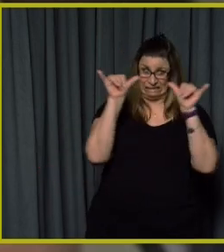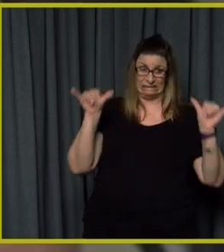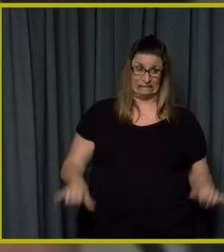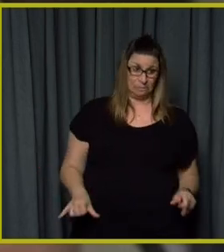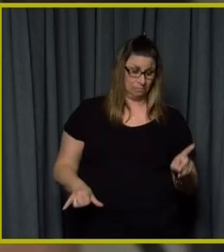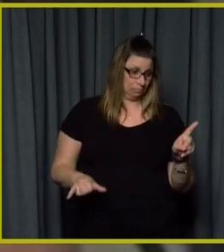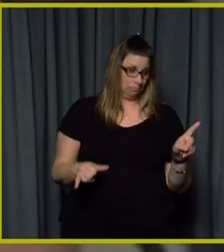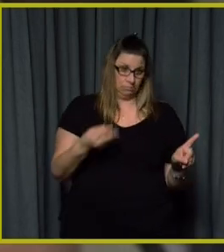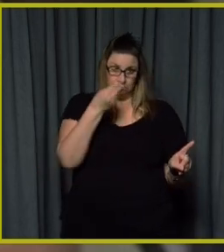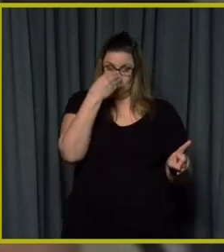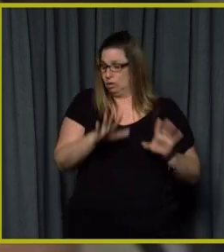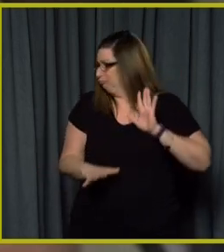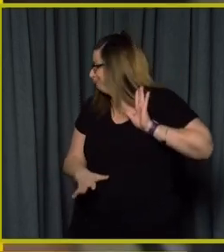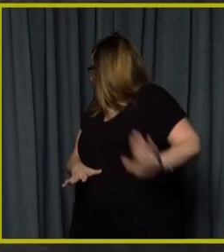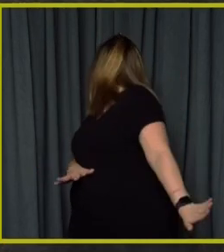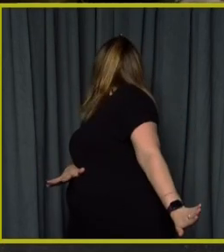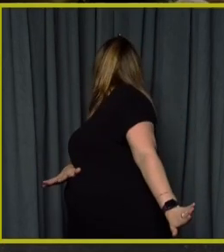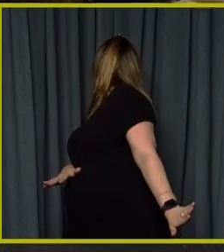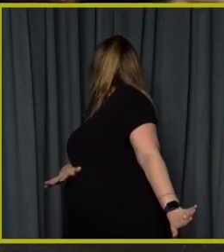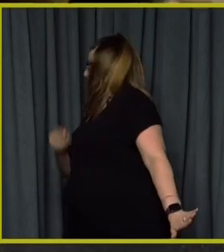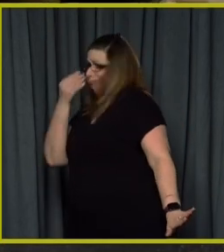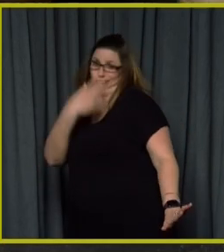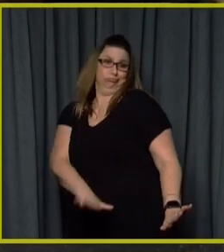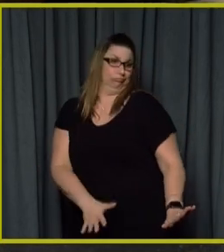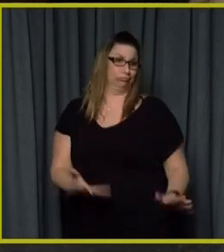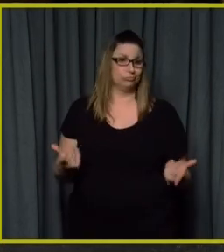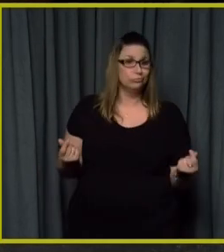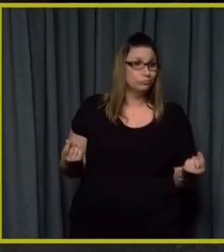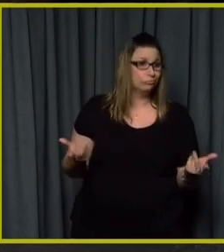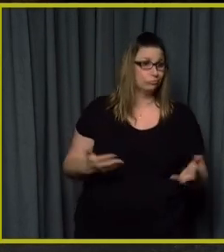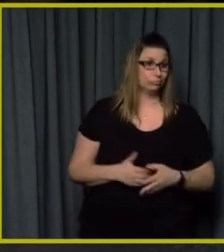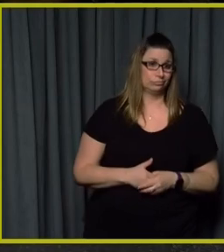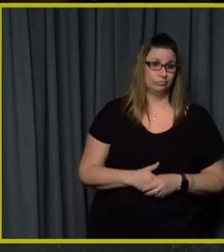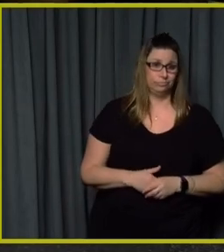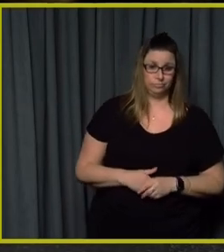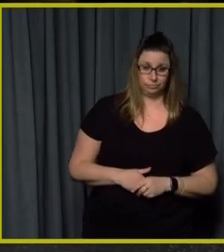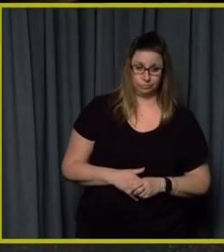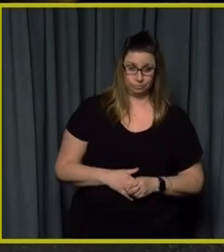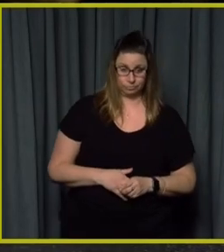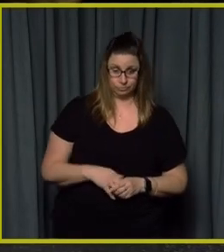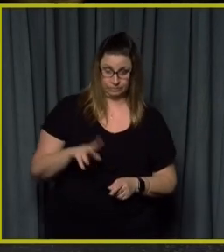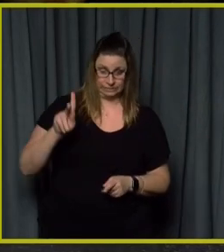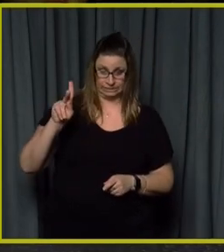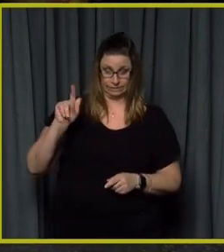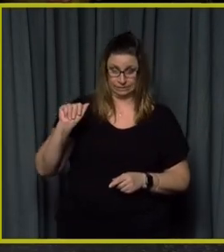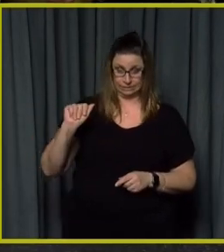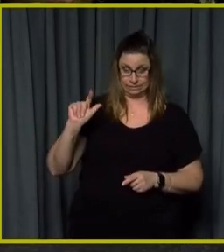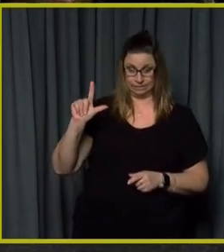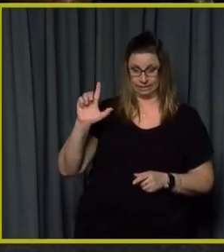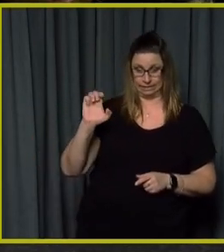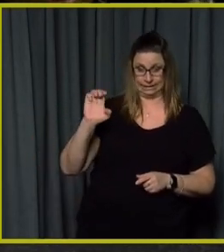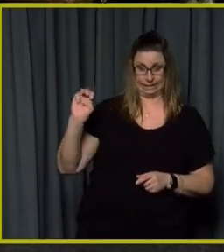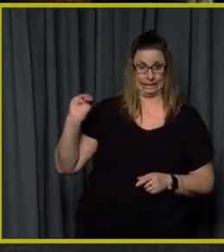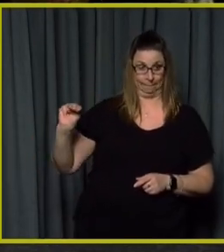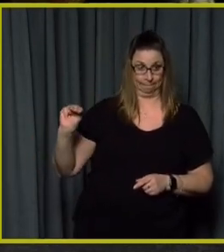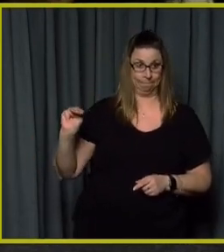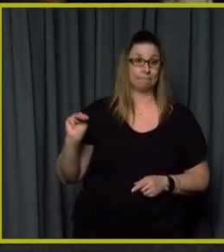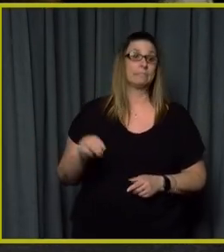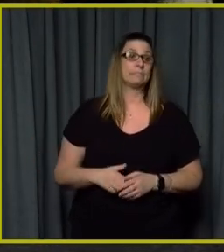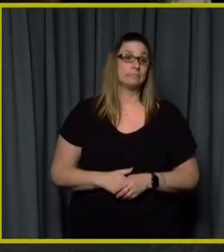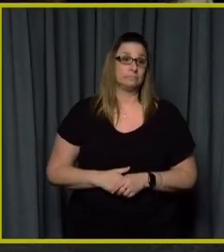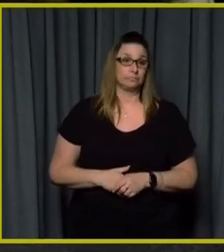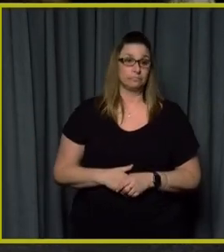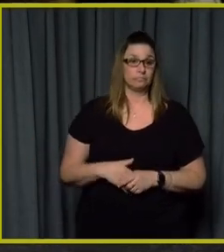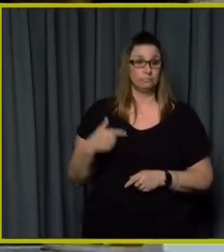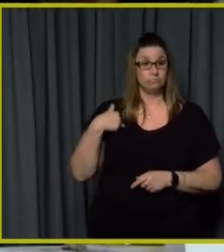not listening. My name is Kaleem Nazim, and my incarceration at the age of 17 wasn't